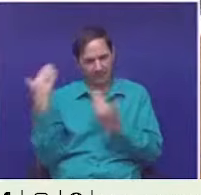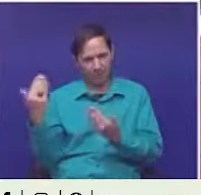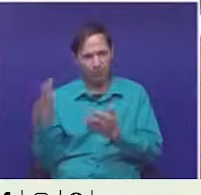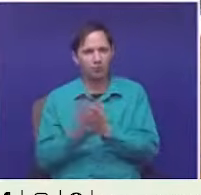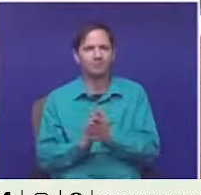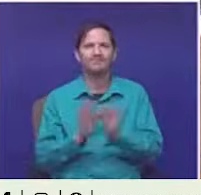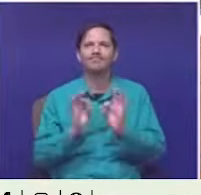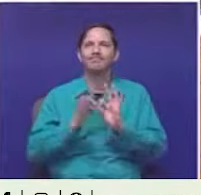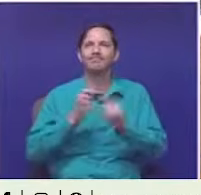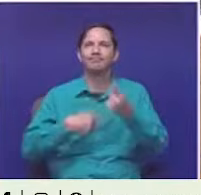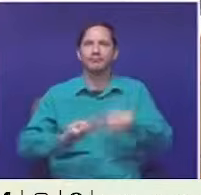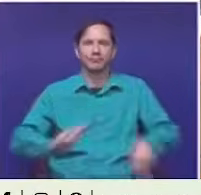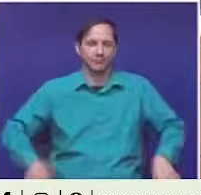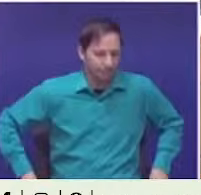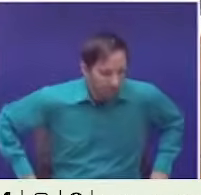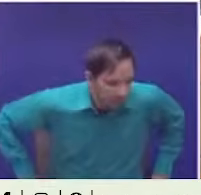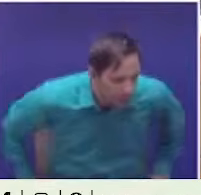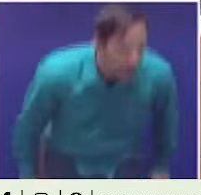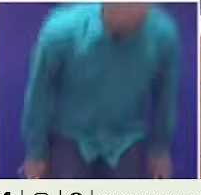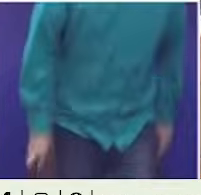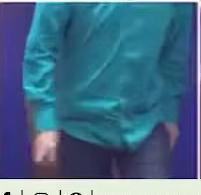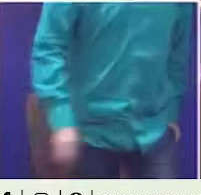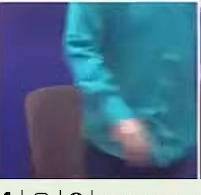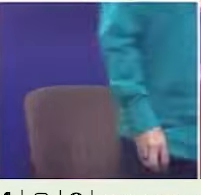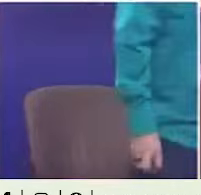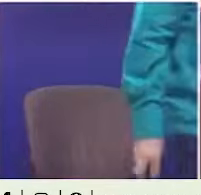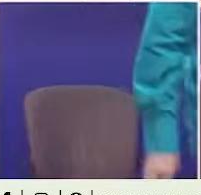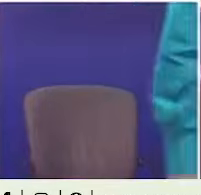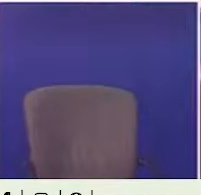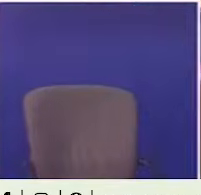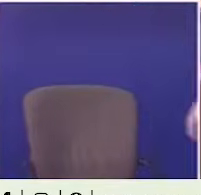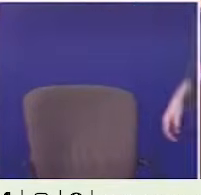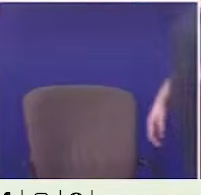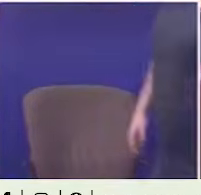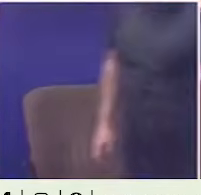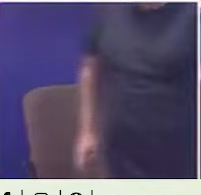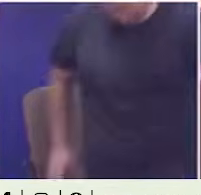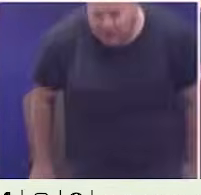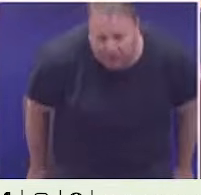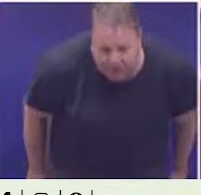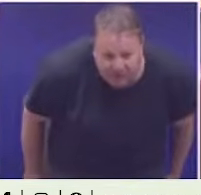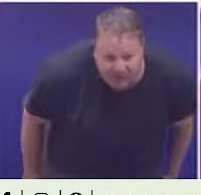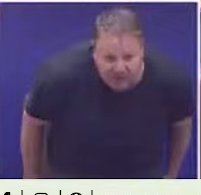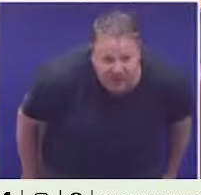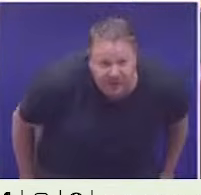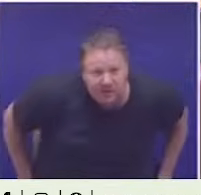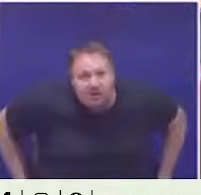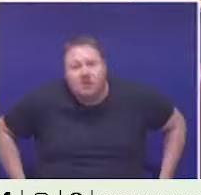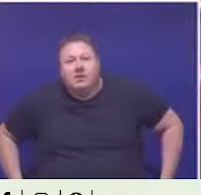you. Thank you, Honourable Badenhorst. If you can reply to that, please, Minister.